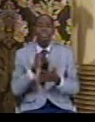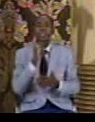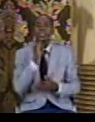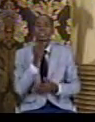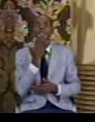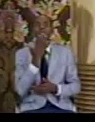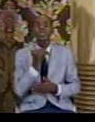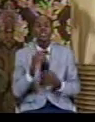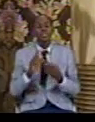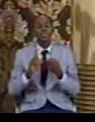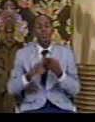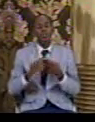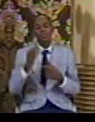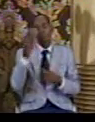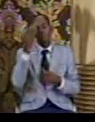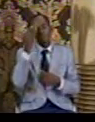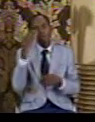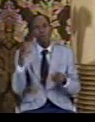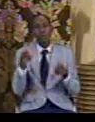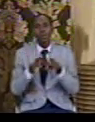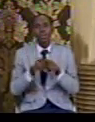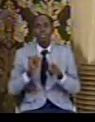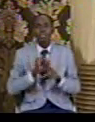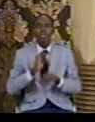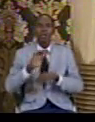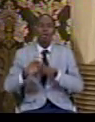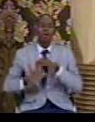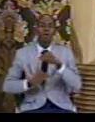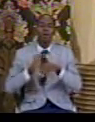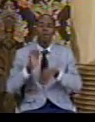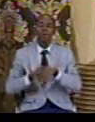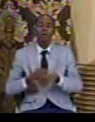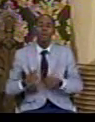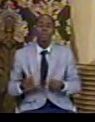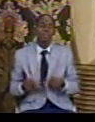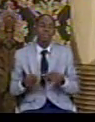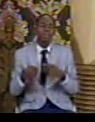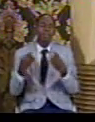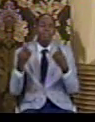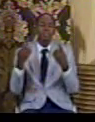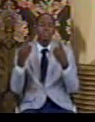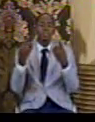oh, it is sweet to know as I know.